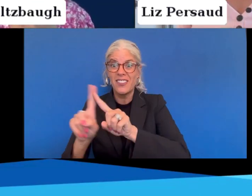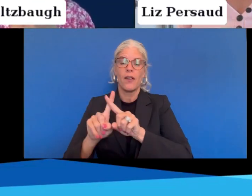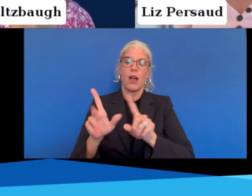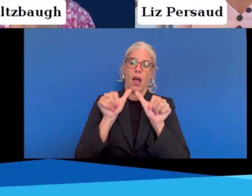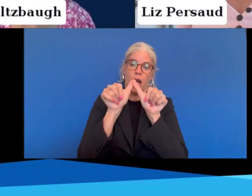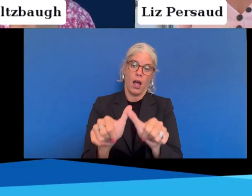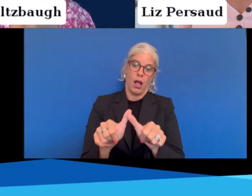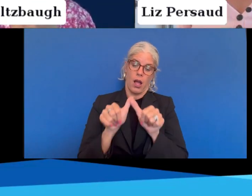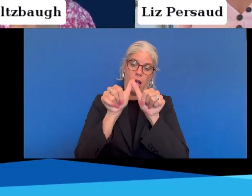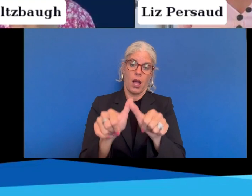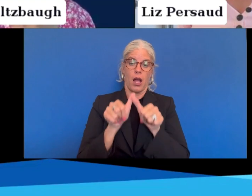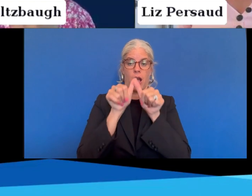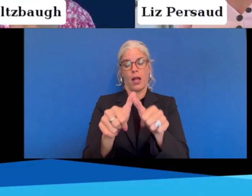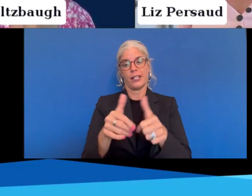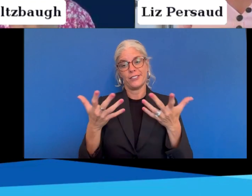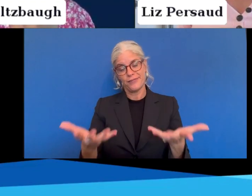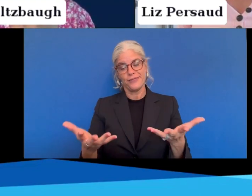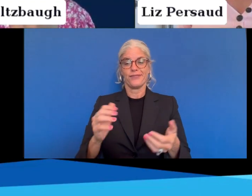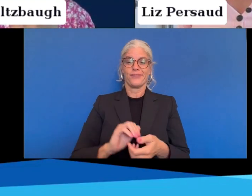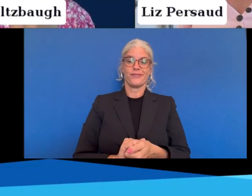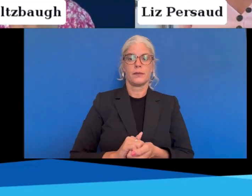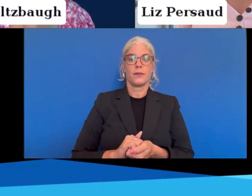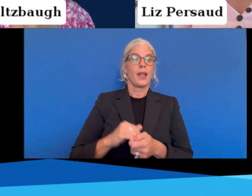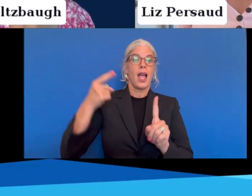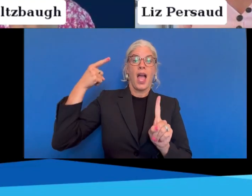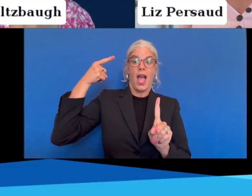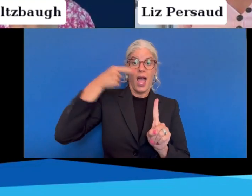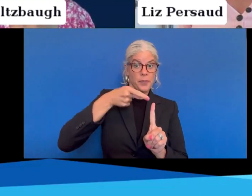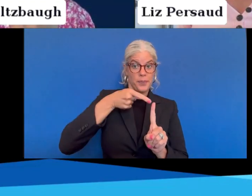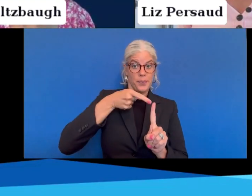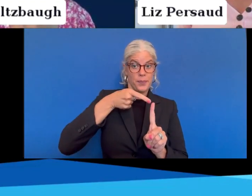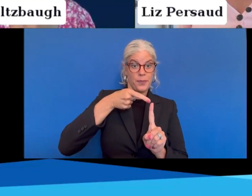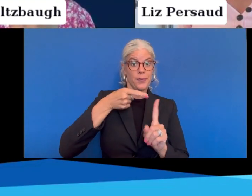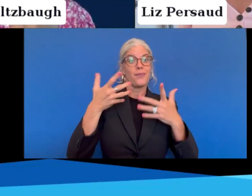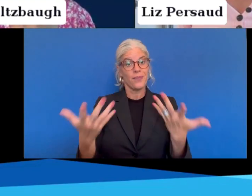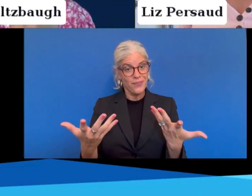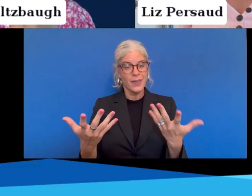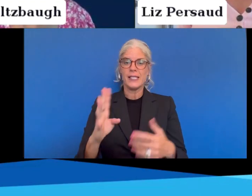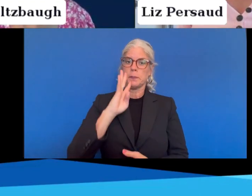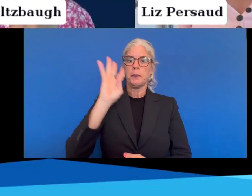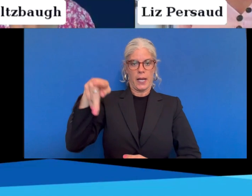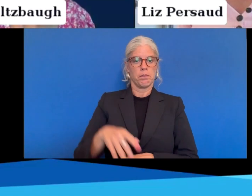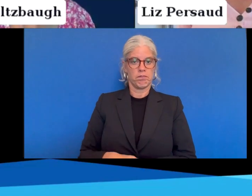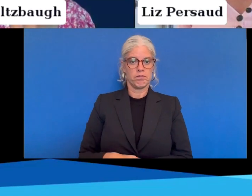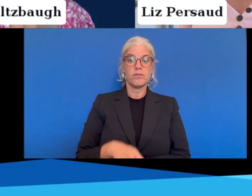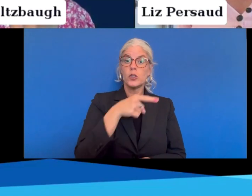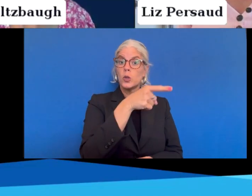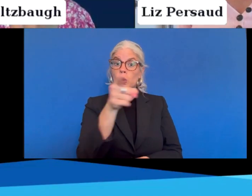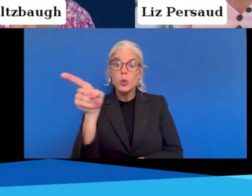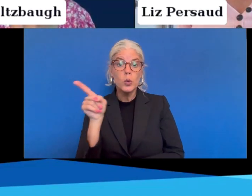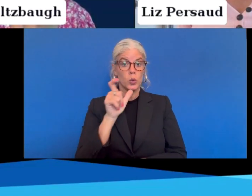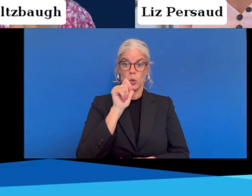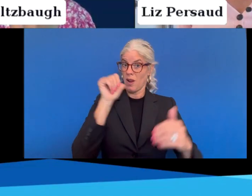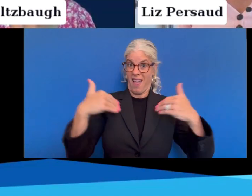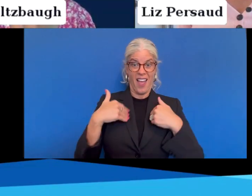has trouble with the current machines, and older women are getting cancer, and every wheelchair is different,